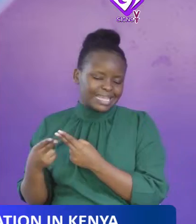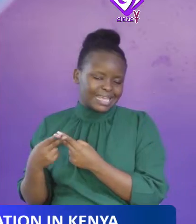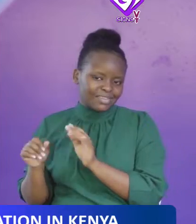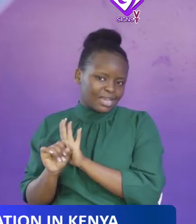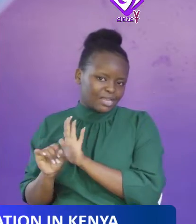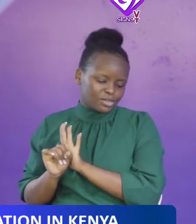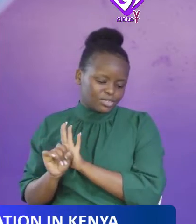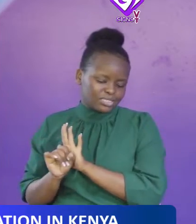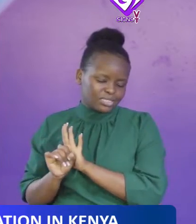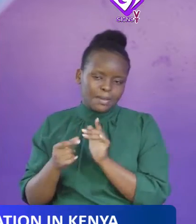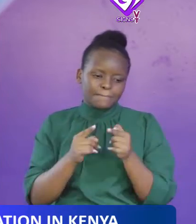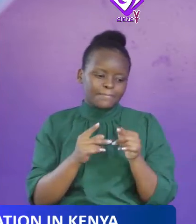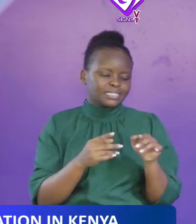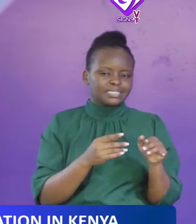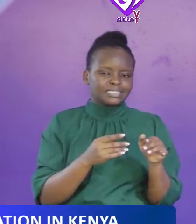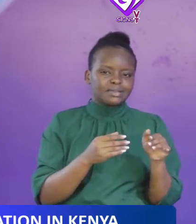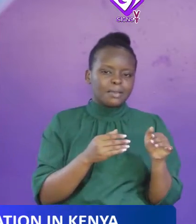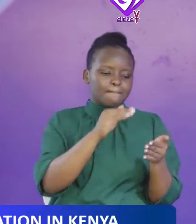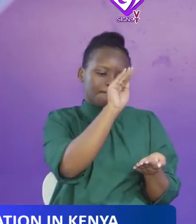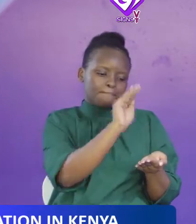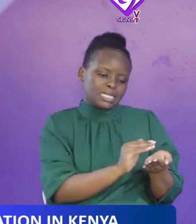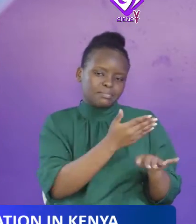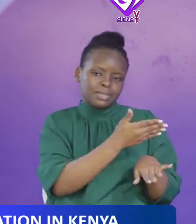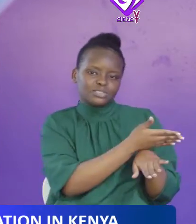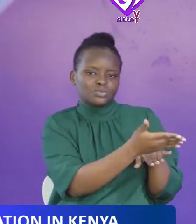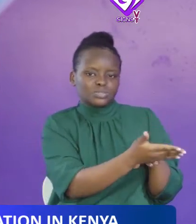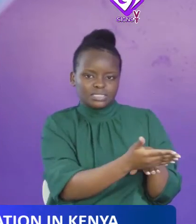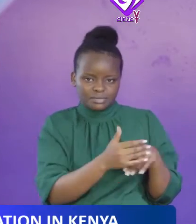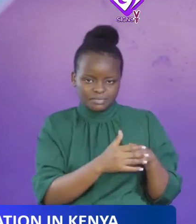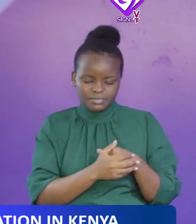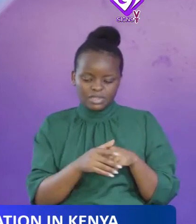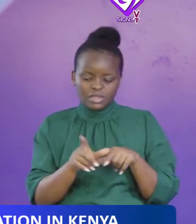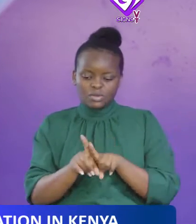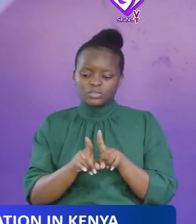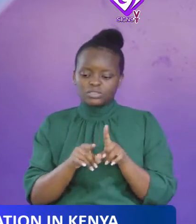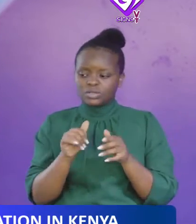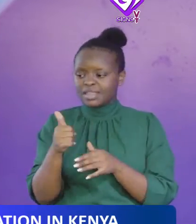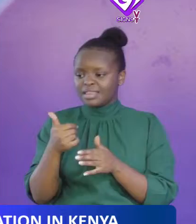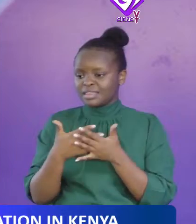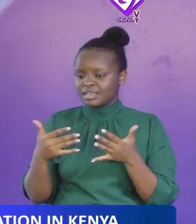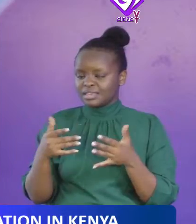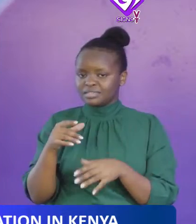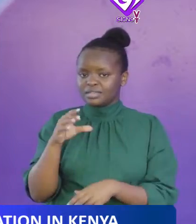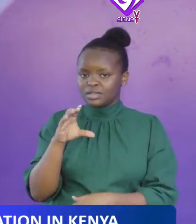cut on waste. The other bit which we also doing at Choir is